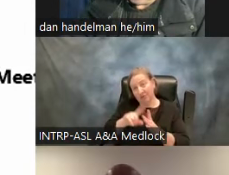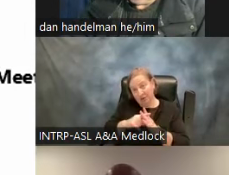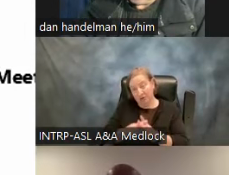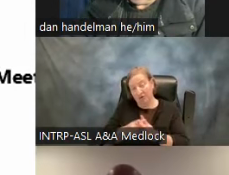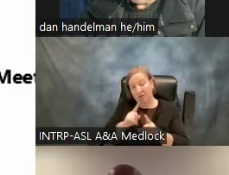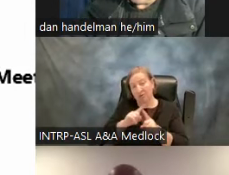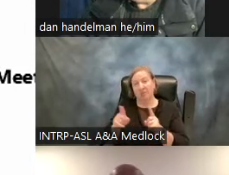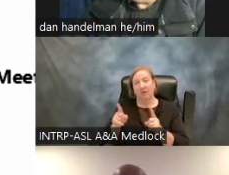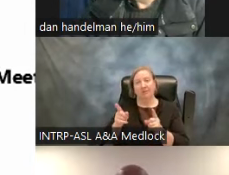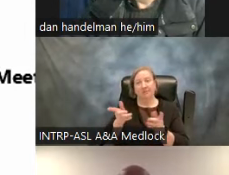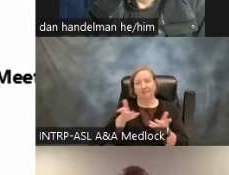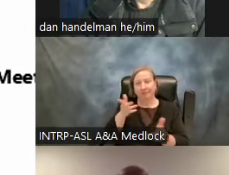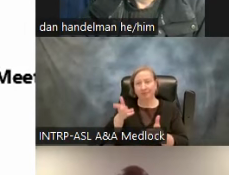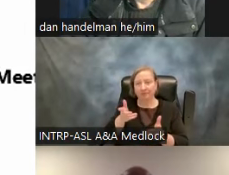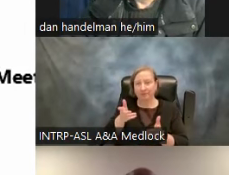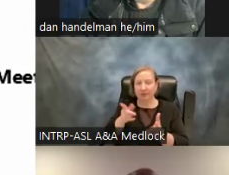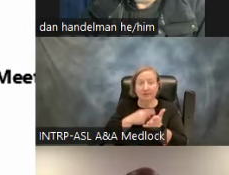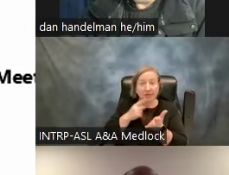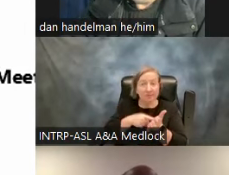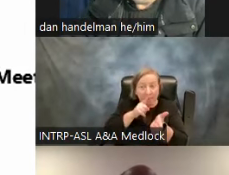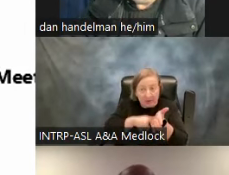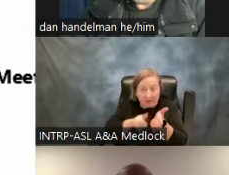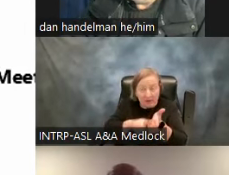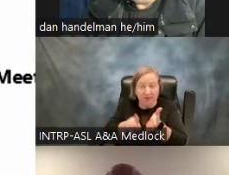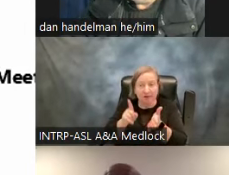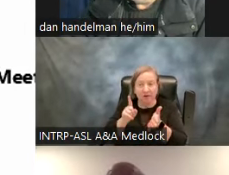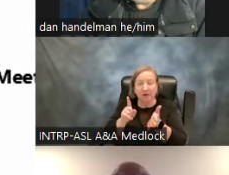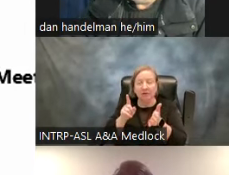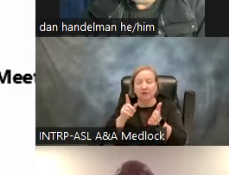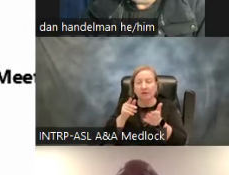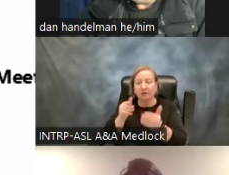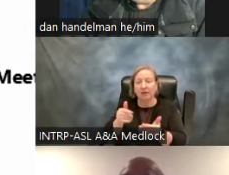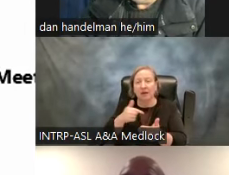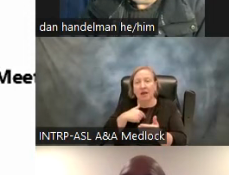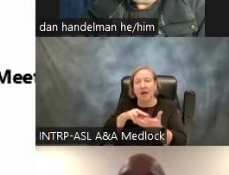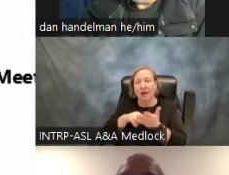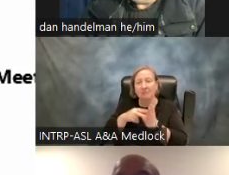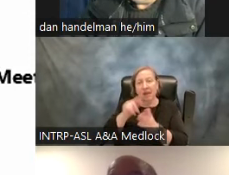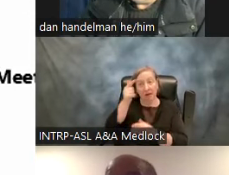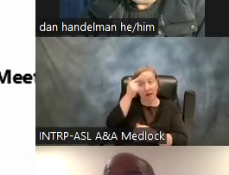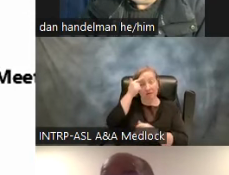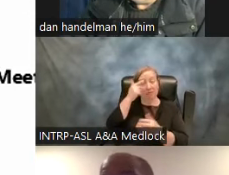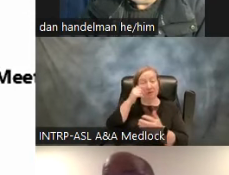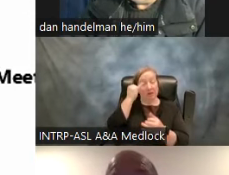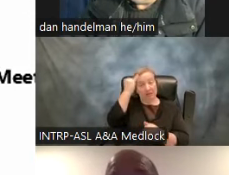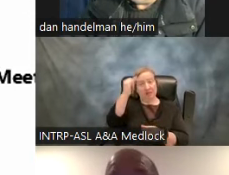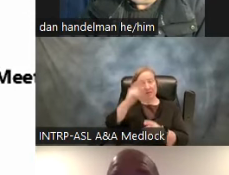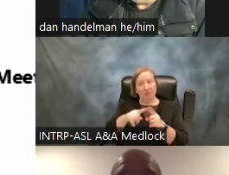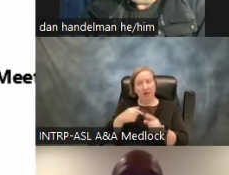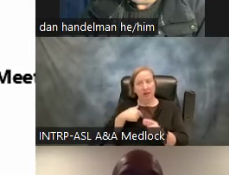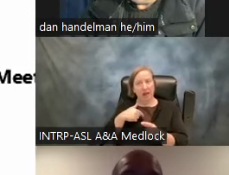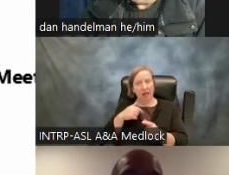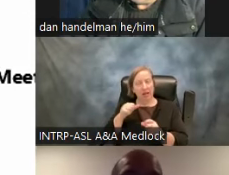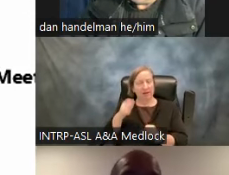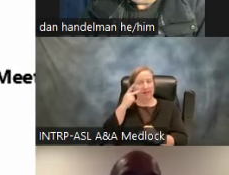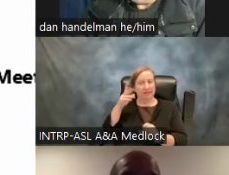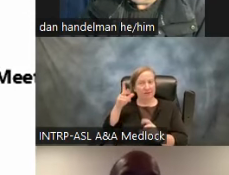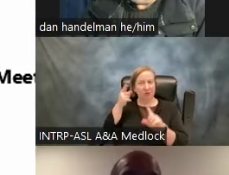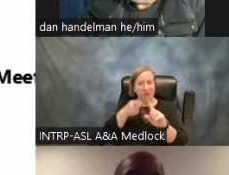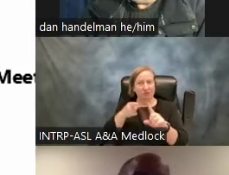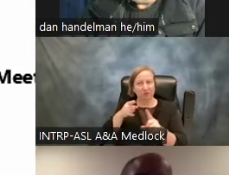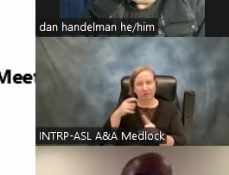then, you know, sometimes these investigations move further. I meant it more in a governmental way, but I do absolutely see your point, Commissioner Jay,